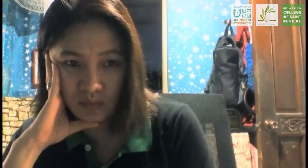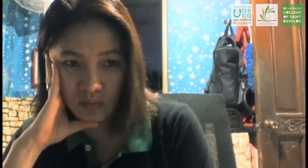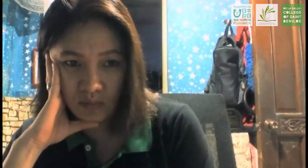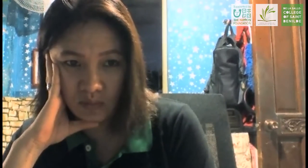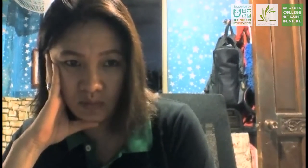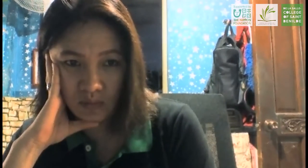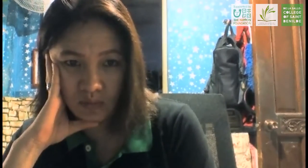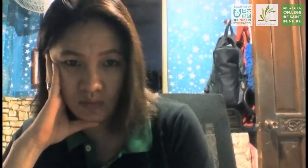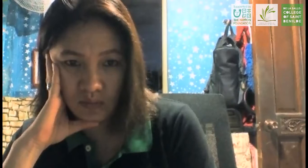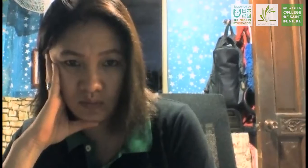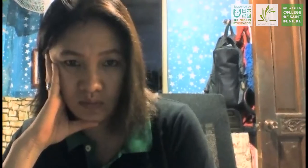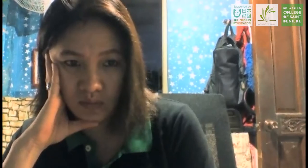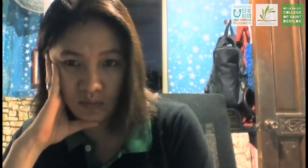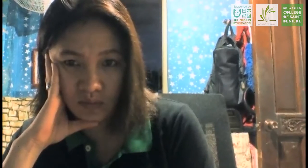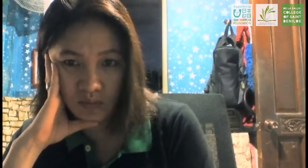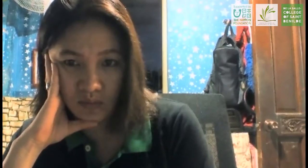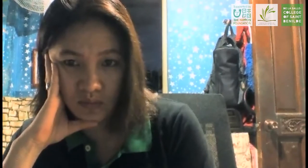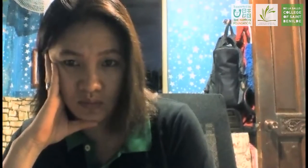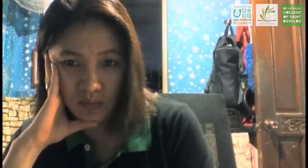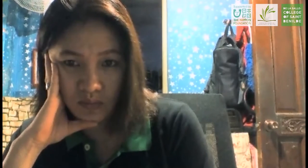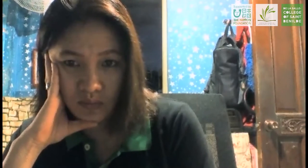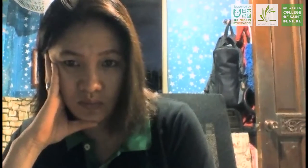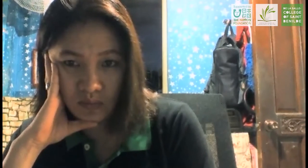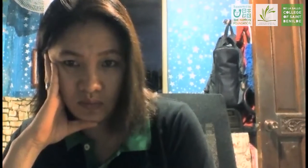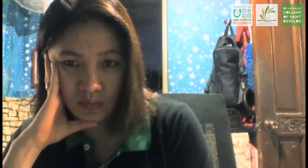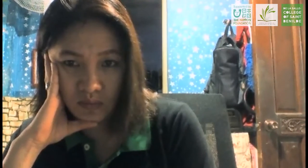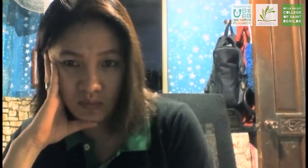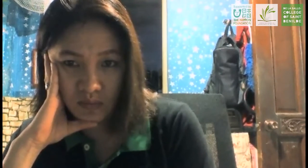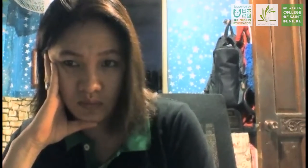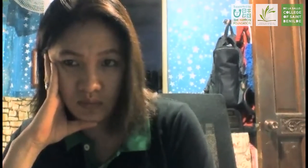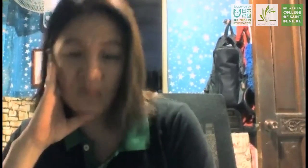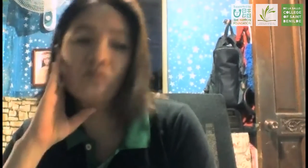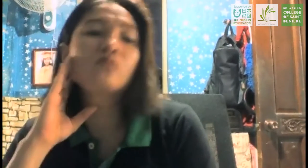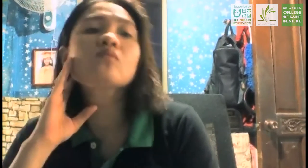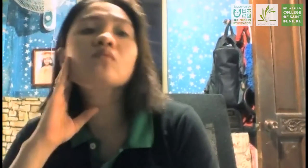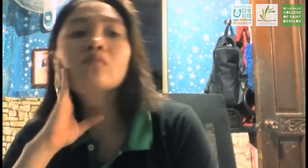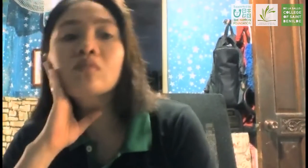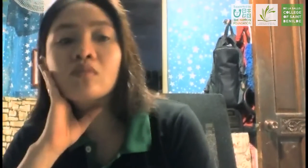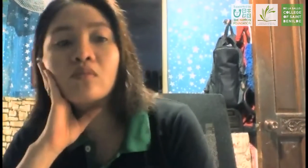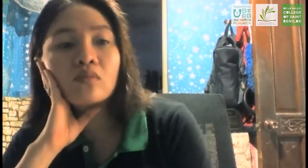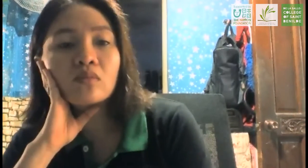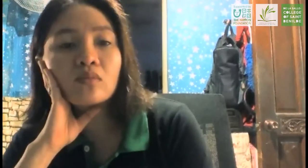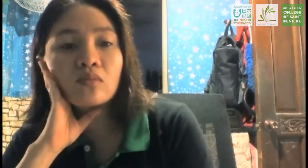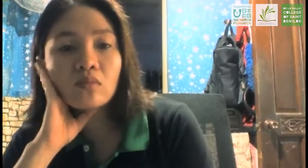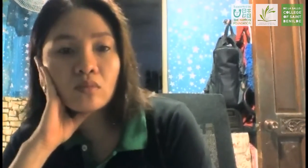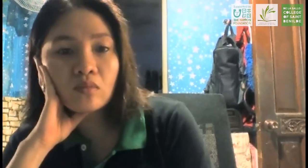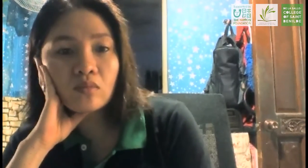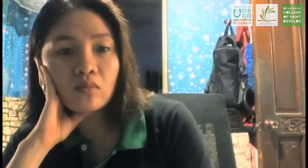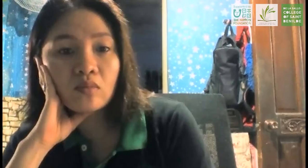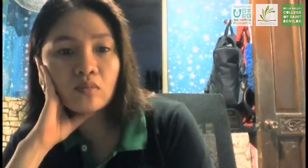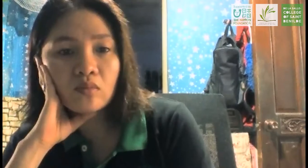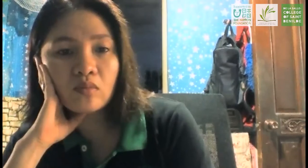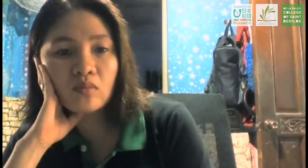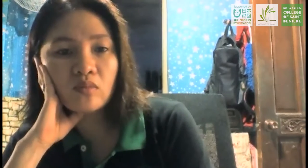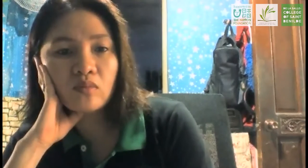So there's a little bit of a discussion, and then Yami say, how can I explain it properly when everyone's laughing at me? I don't know why